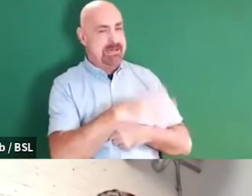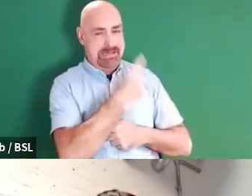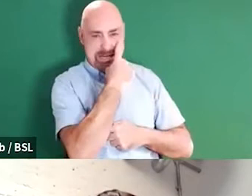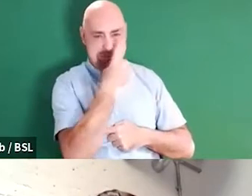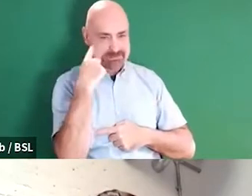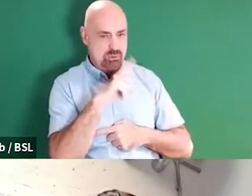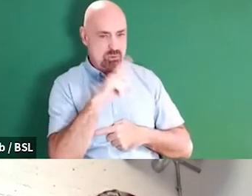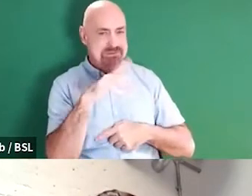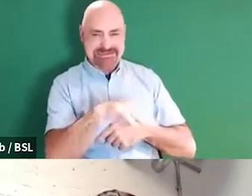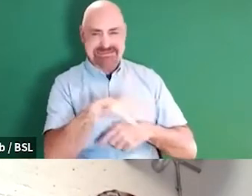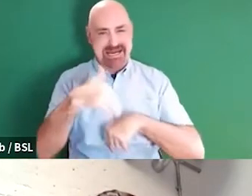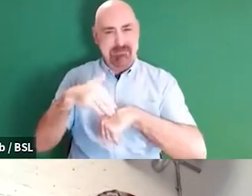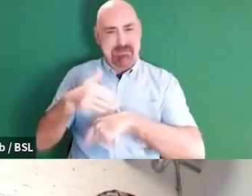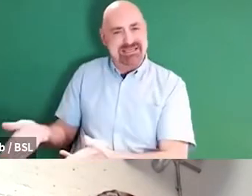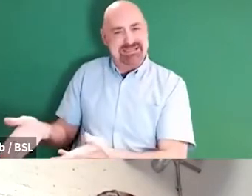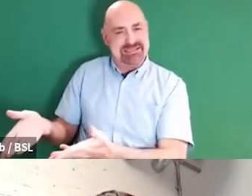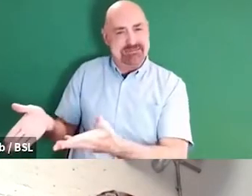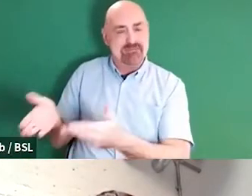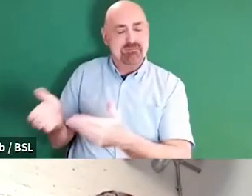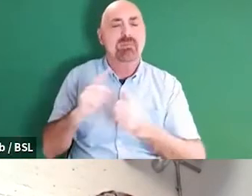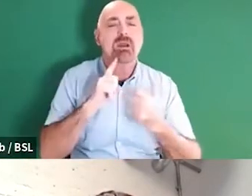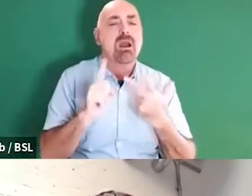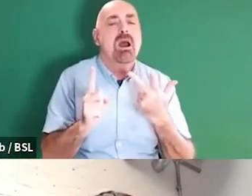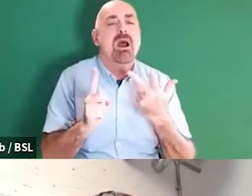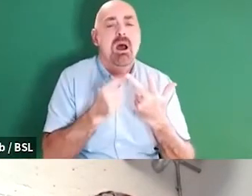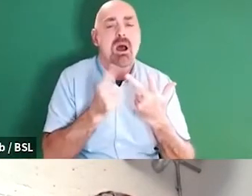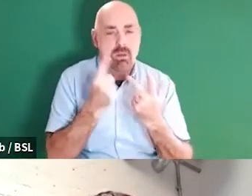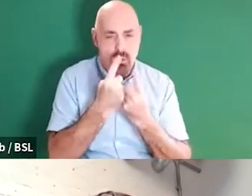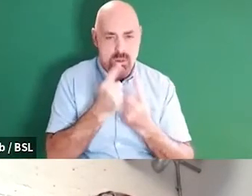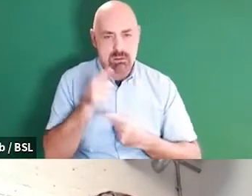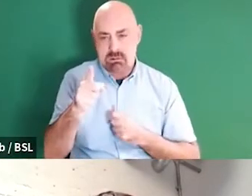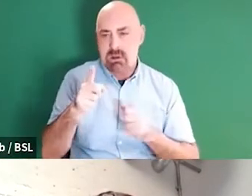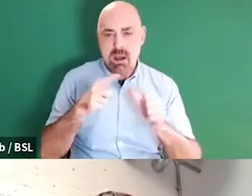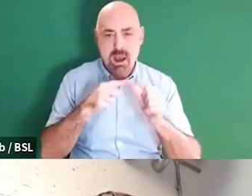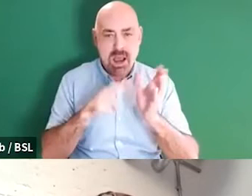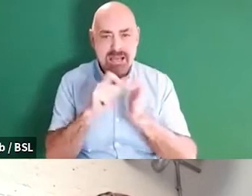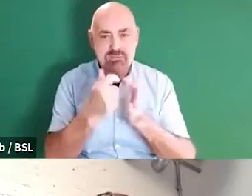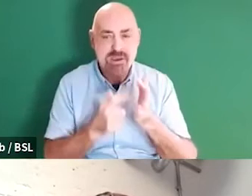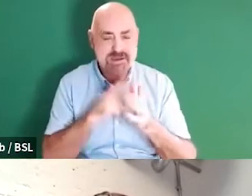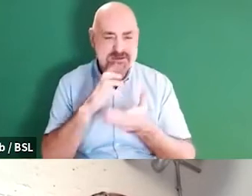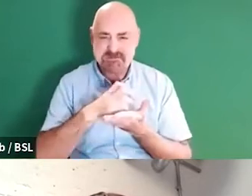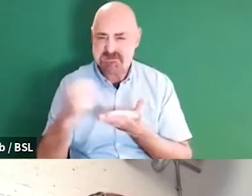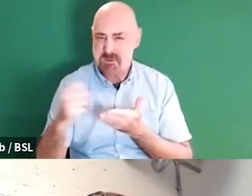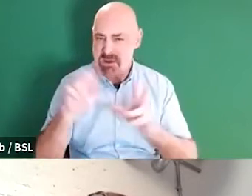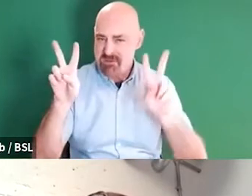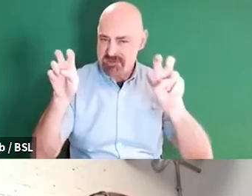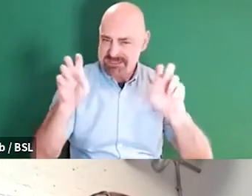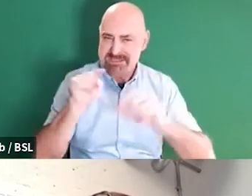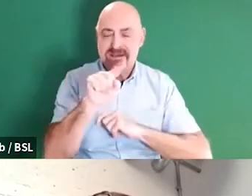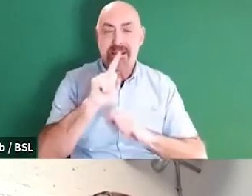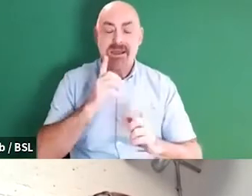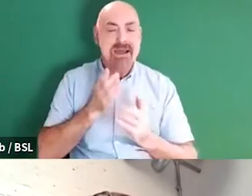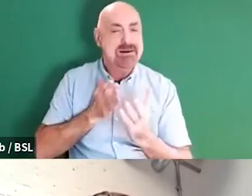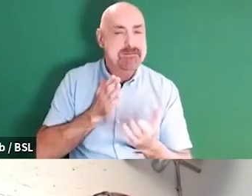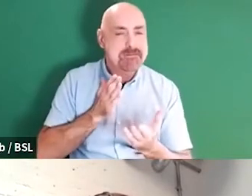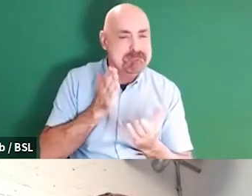that. I think the other thing is I think Andrea's just said, she's stolen my phrase about getting in early. So